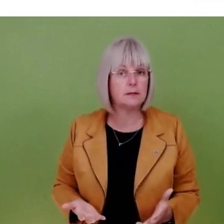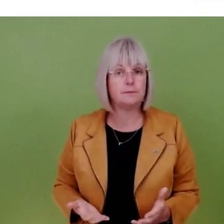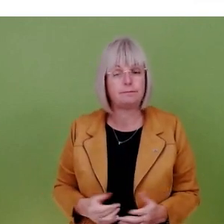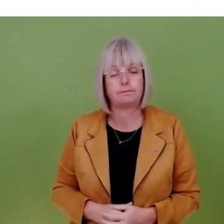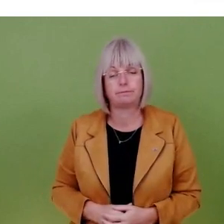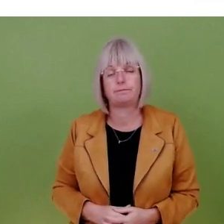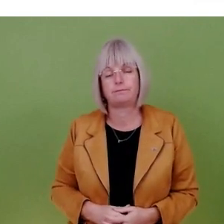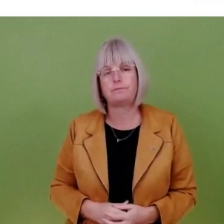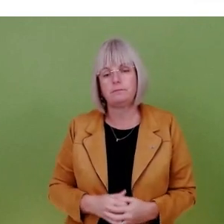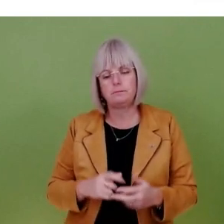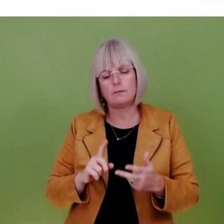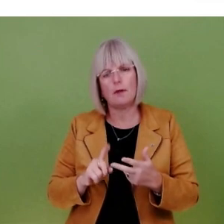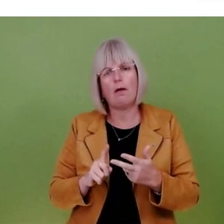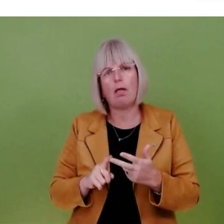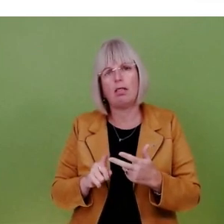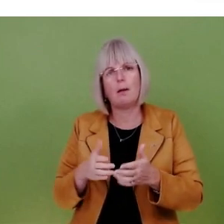is that